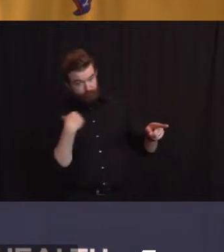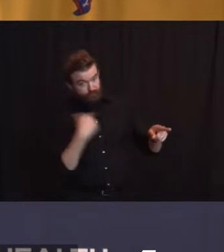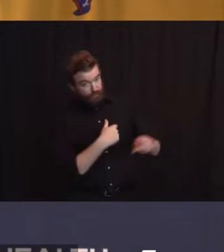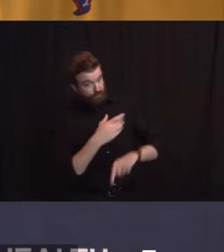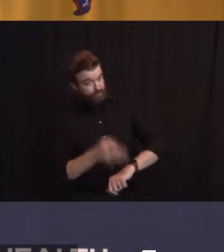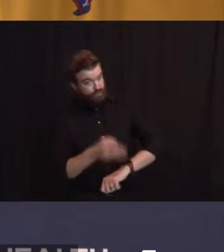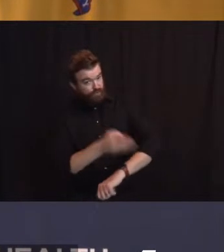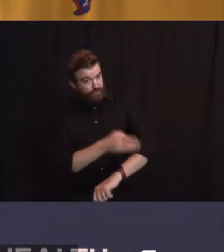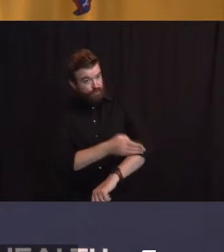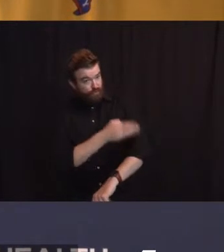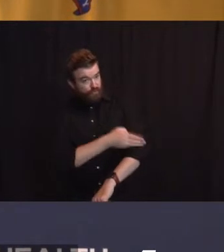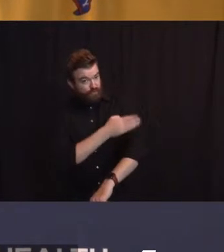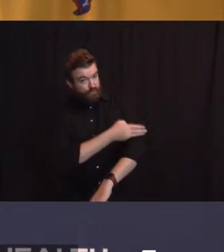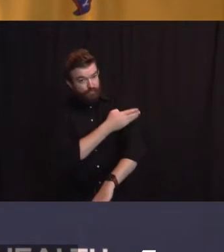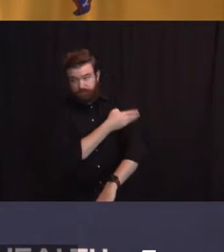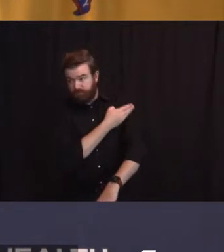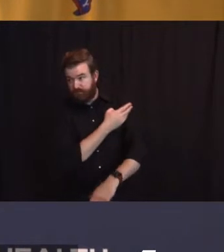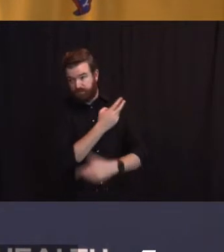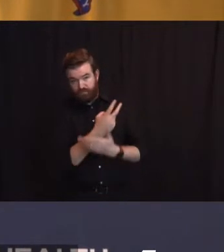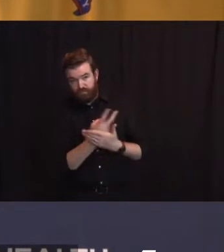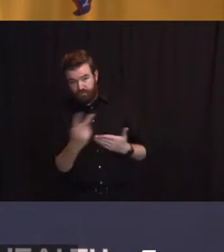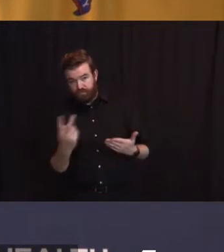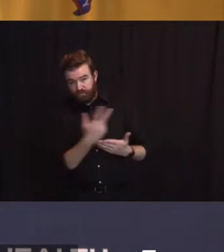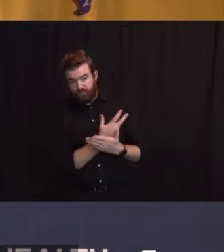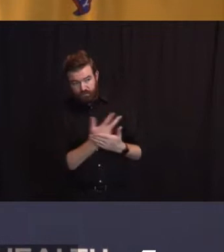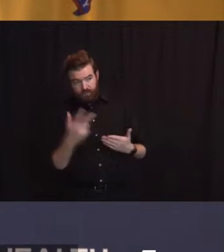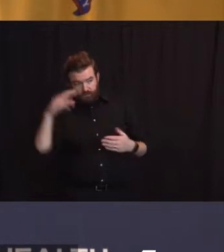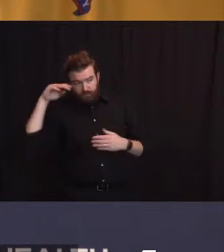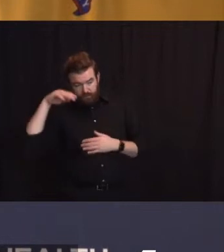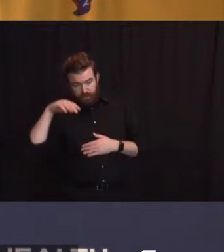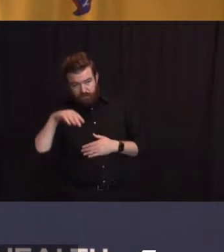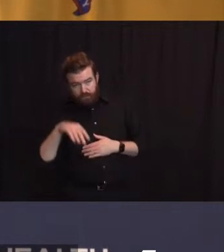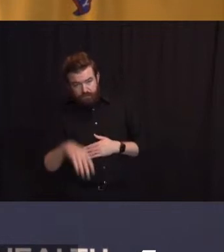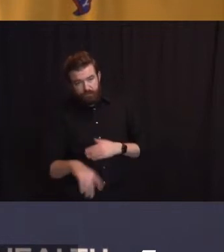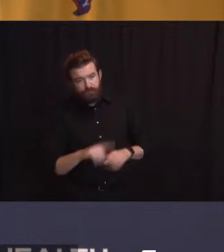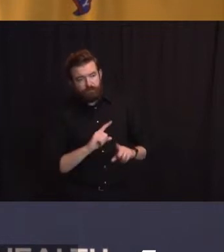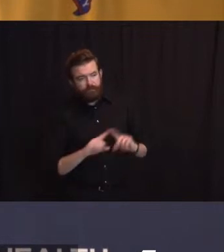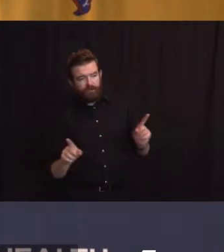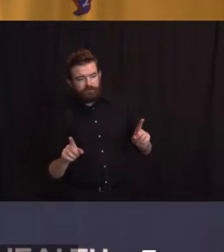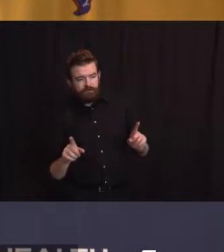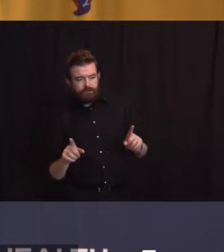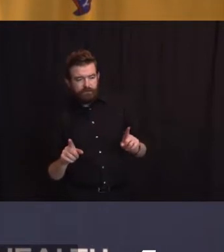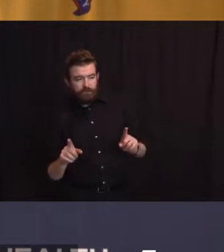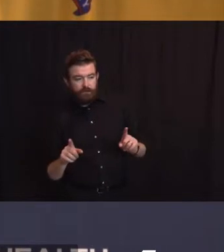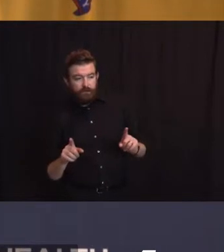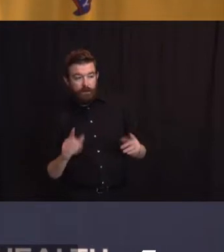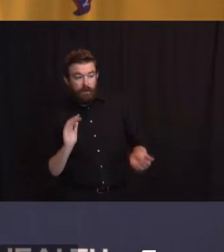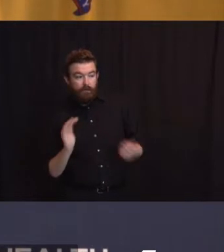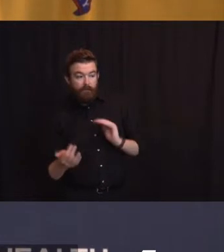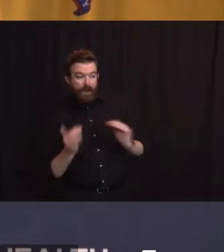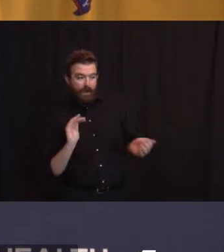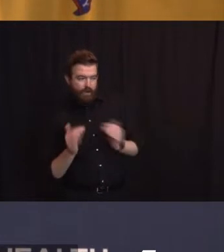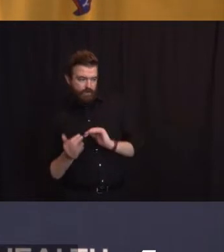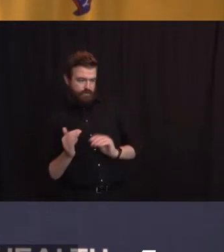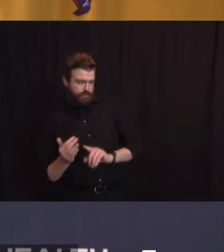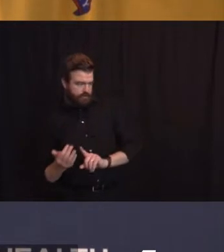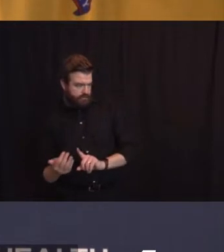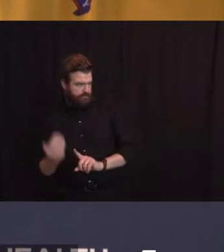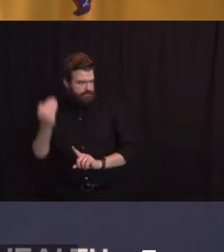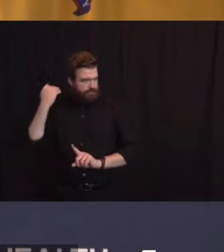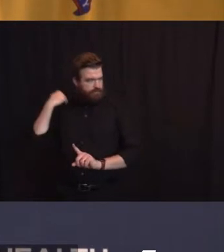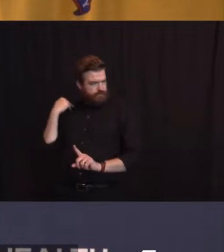of weeks, and we got that number down, but it's still double what it was in the summer of last year, right? Yeah, in